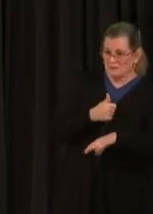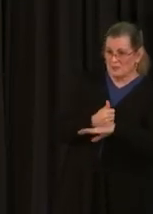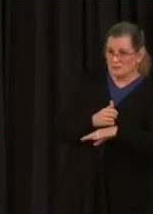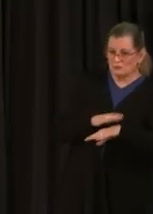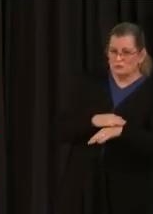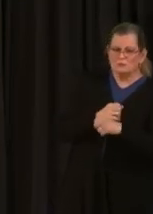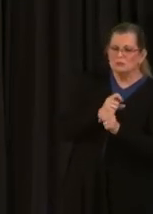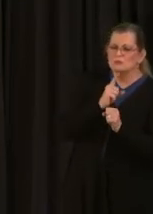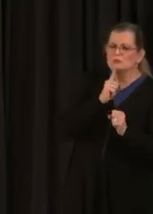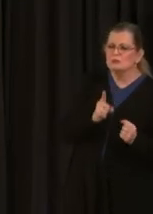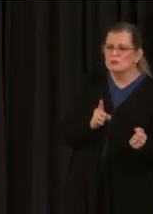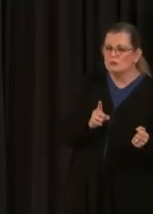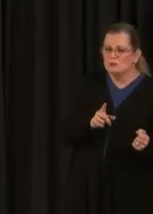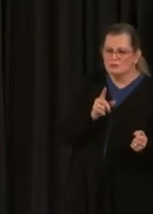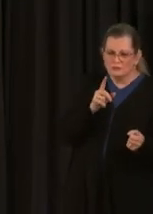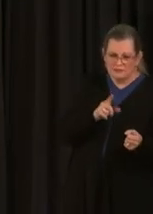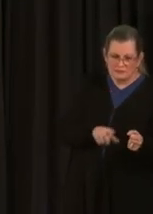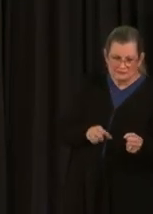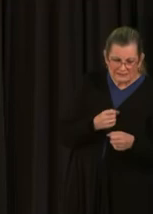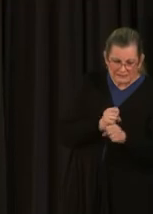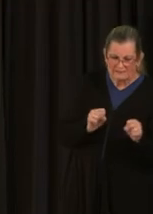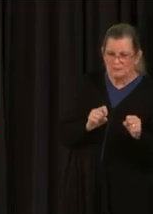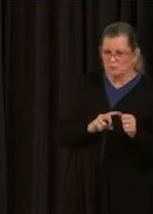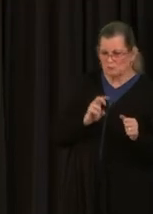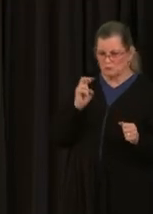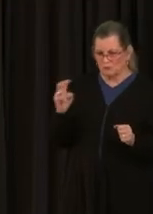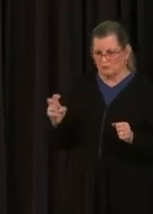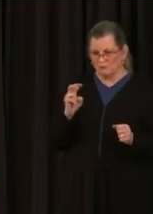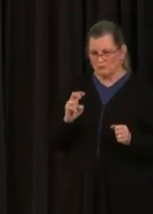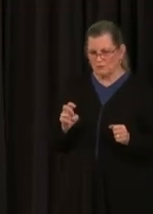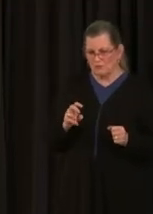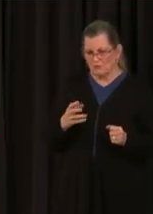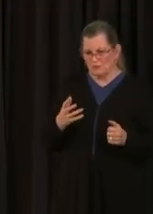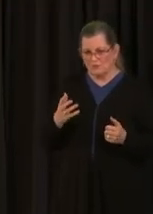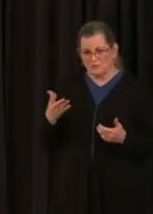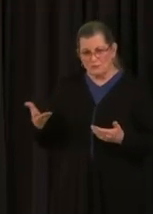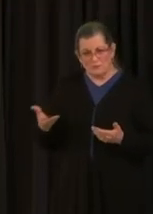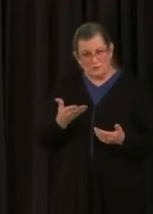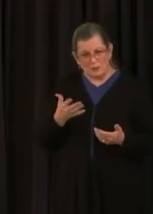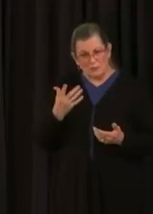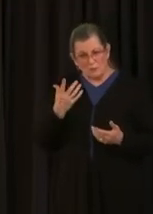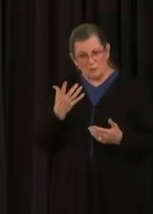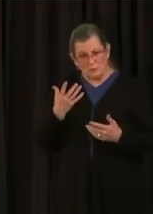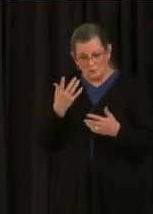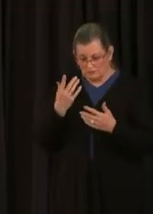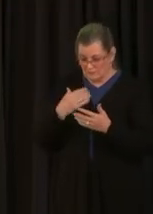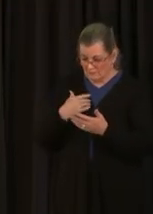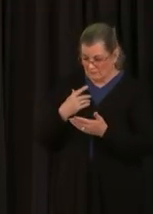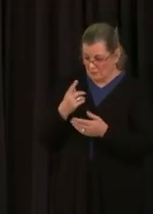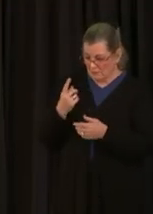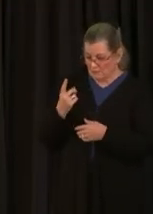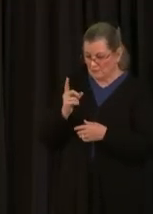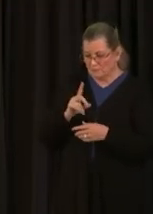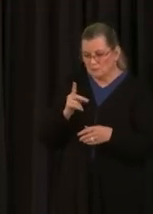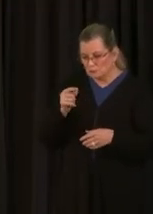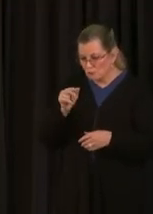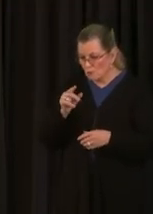needs so that we can respond and ensure that we can work with our partners to ensure their